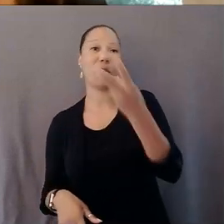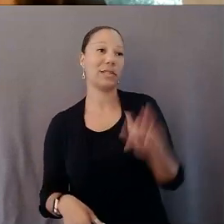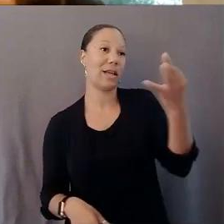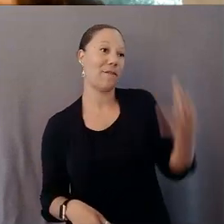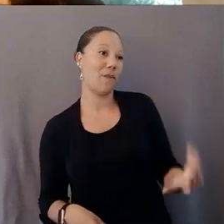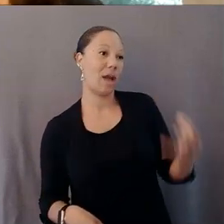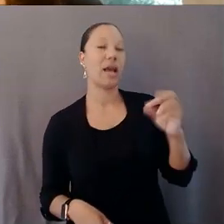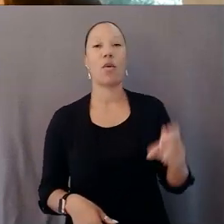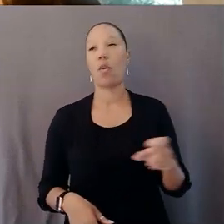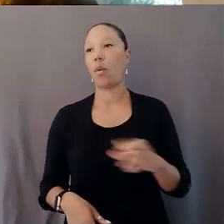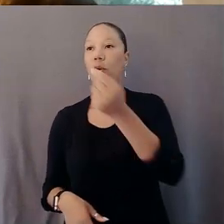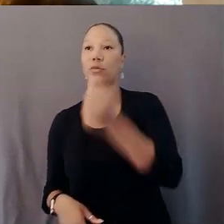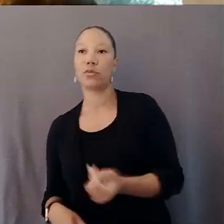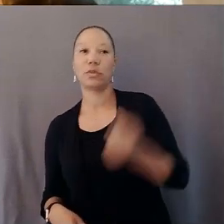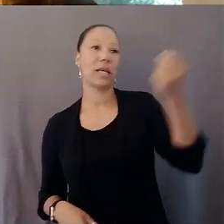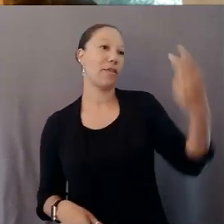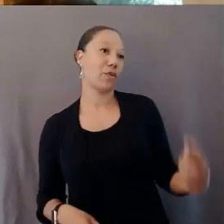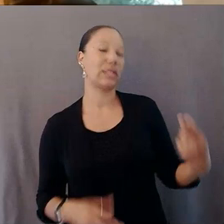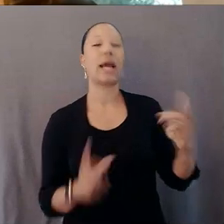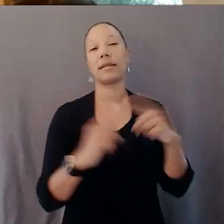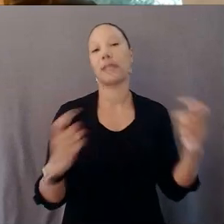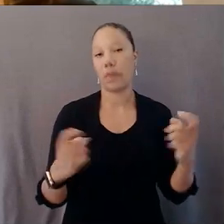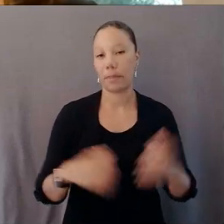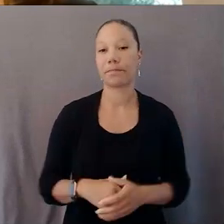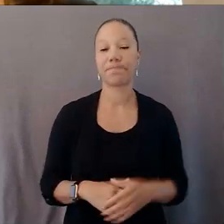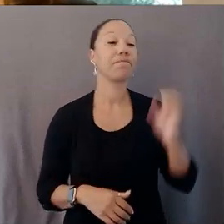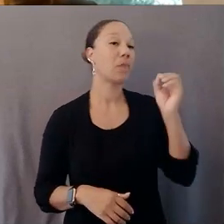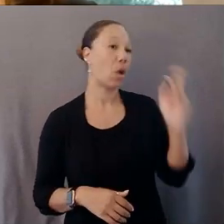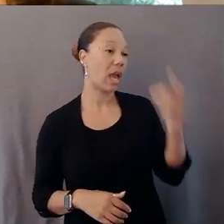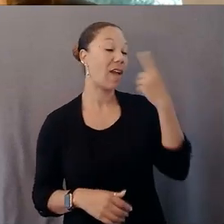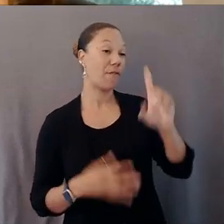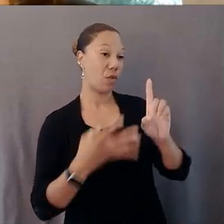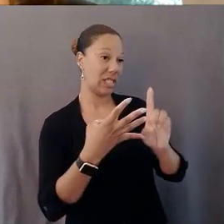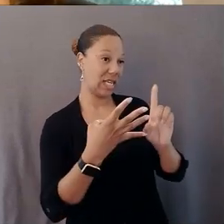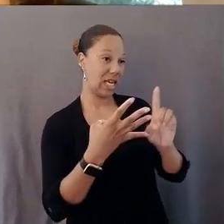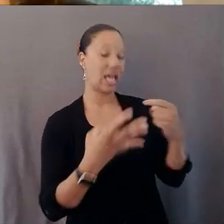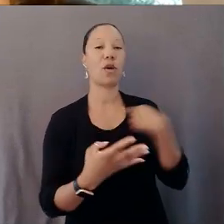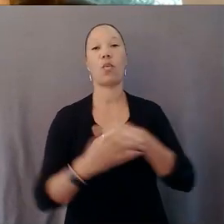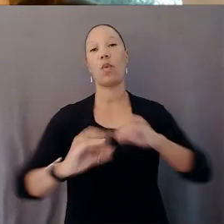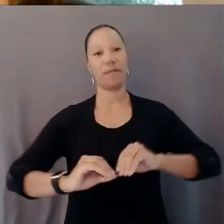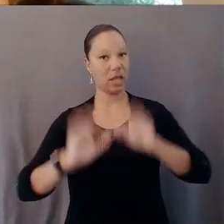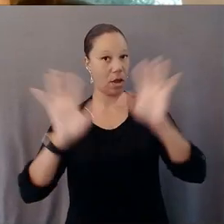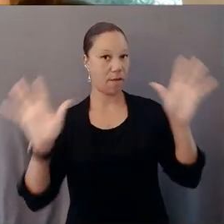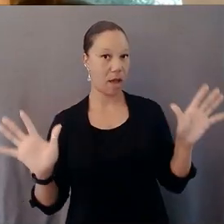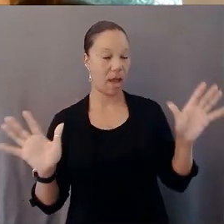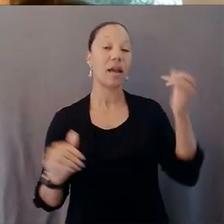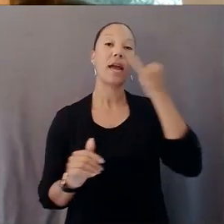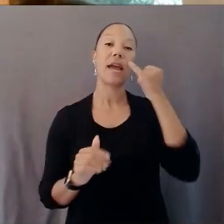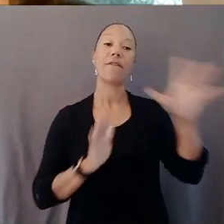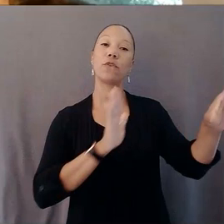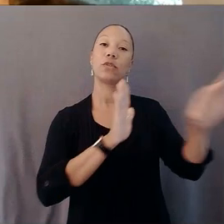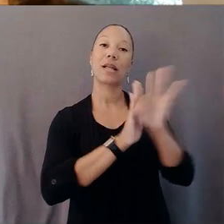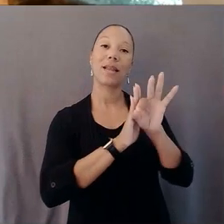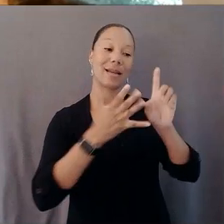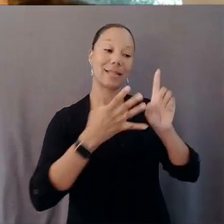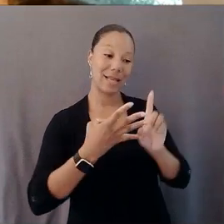Tuesday, etc. Okay, so for preference D, we clarified that by selecting this option, it